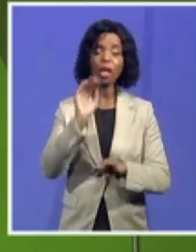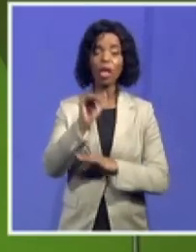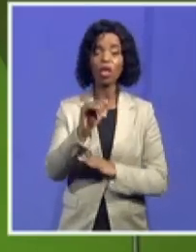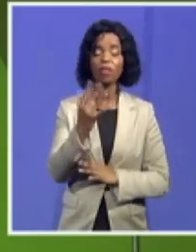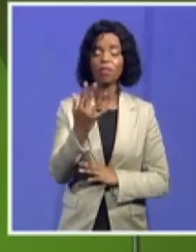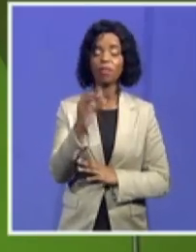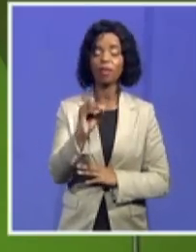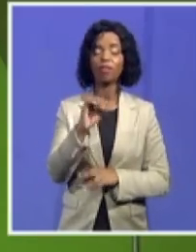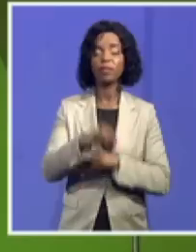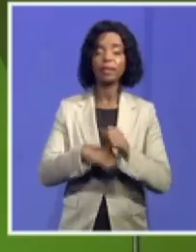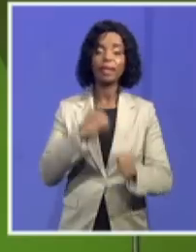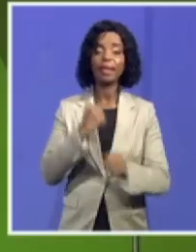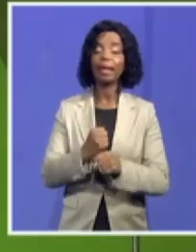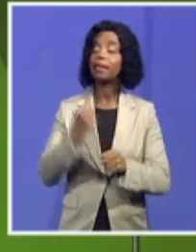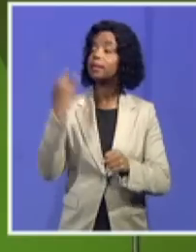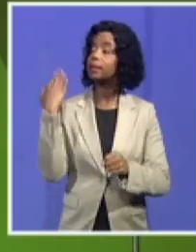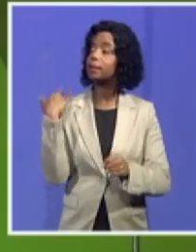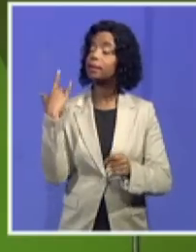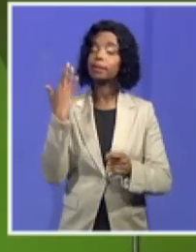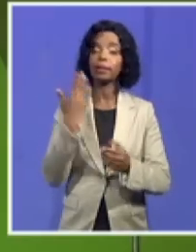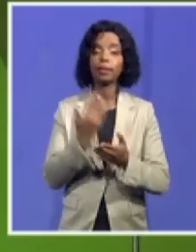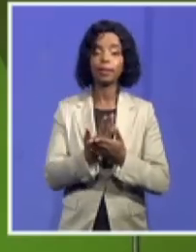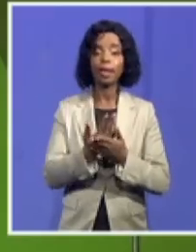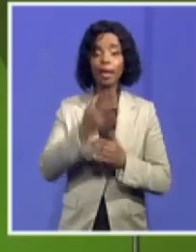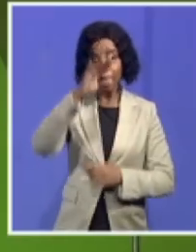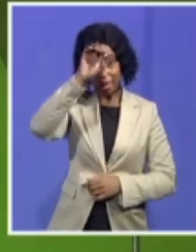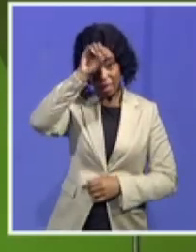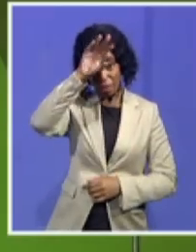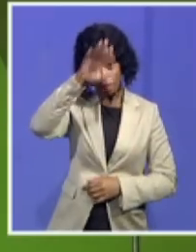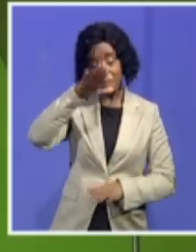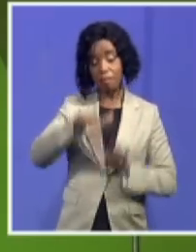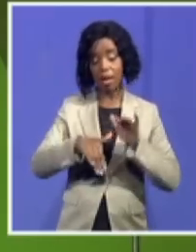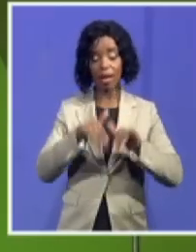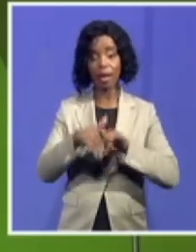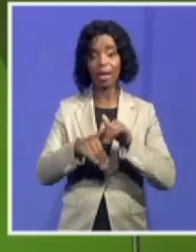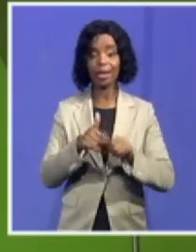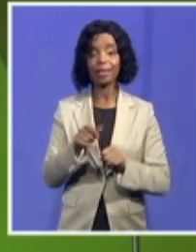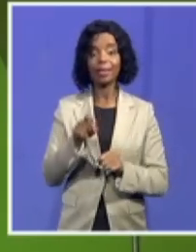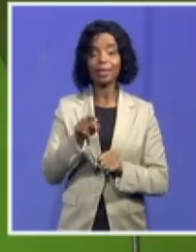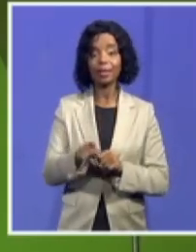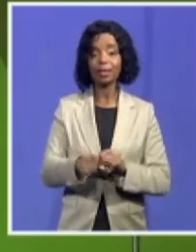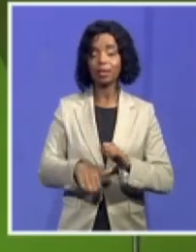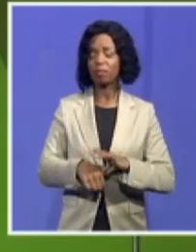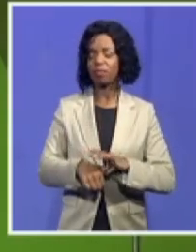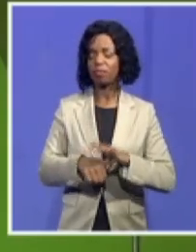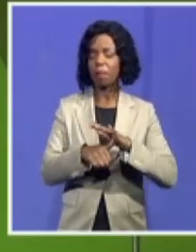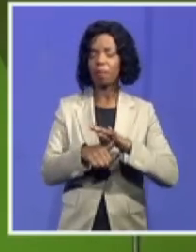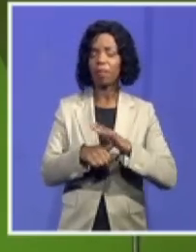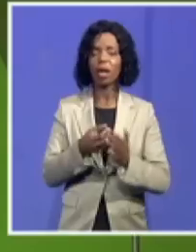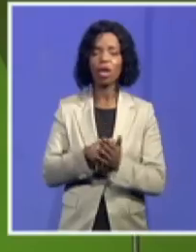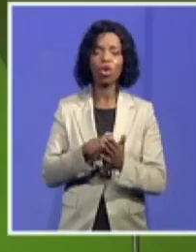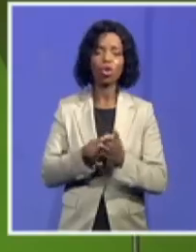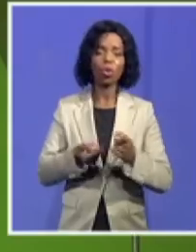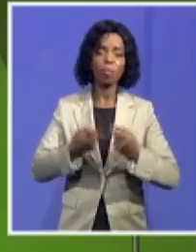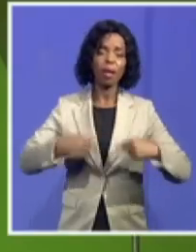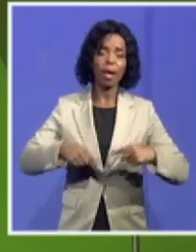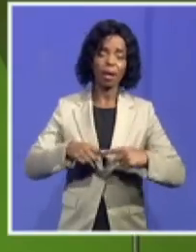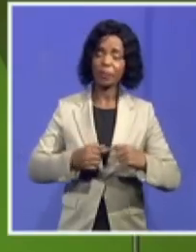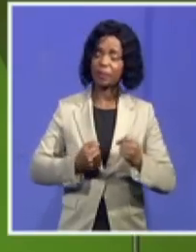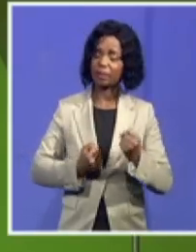pillar of our economy. I often refer to it that it is a